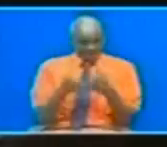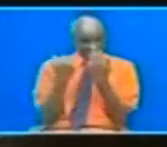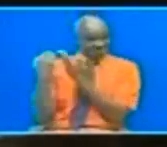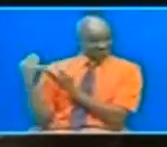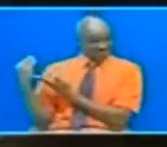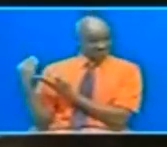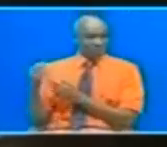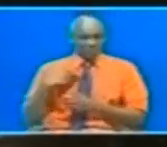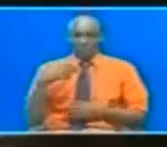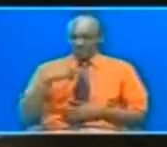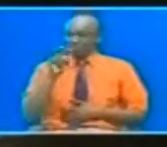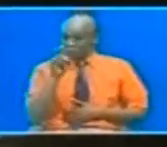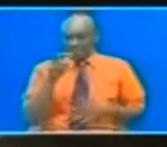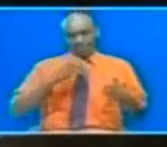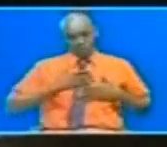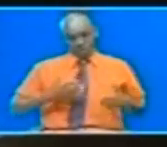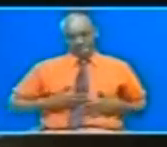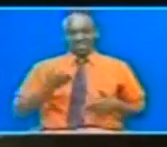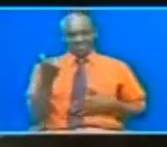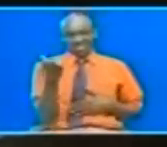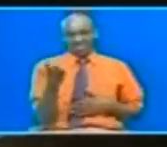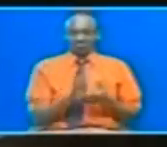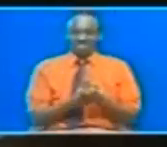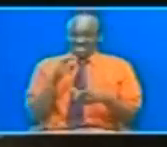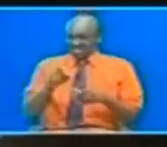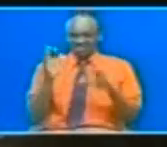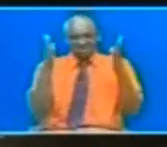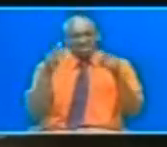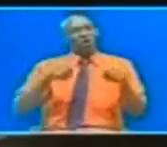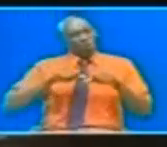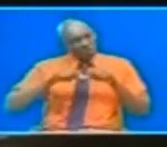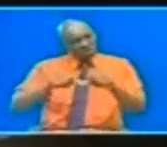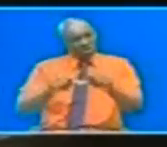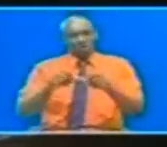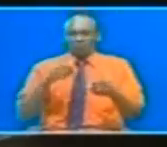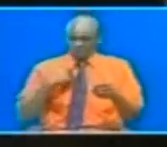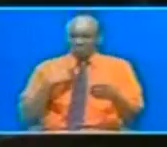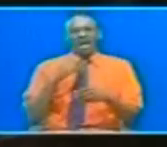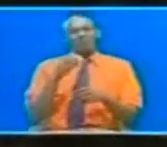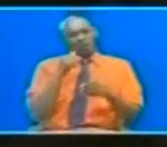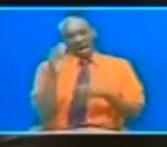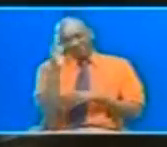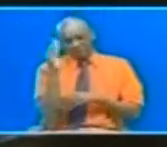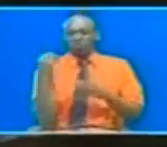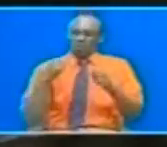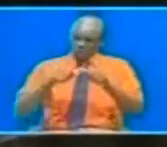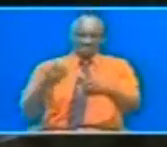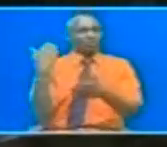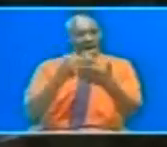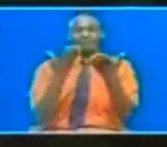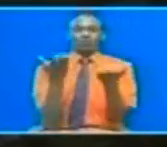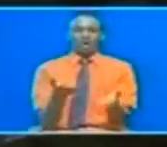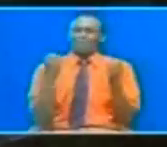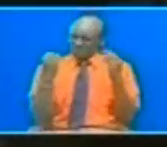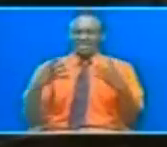the viewing of Fidel's body, and this ceremony has been continuing from late in the afternoon till now. As you can see, mourners are